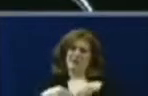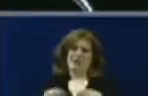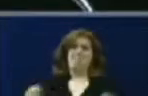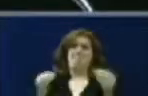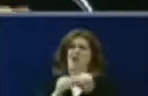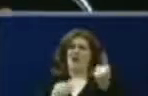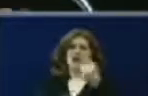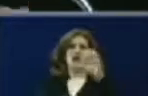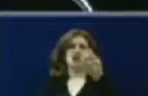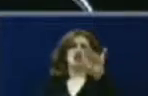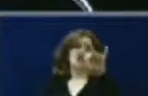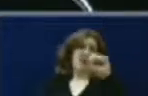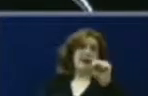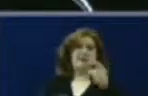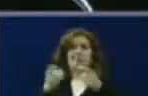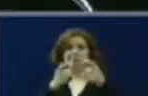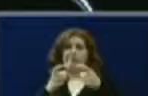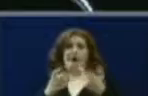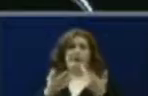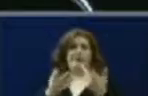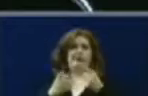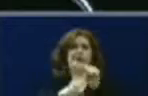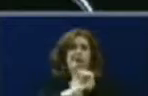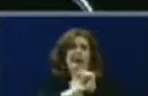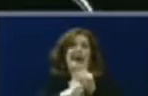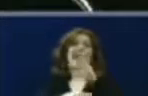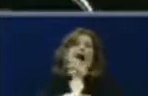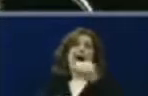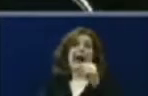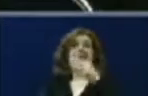training, and the authorities would be contacted.